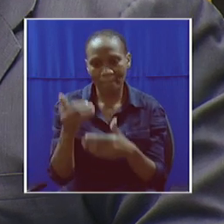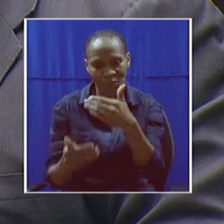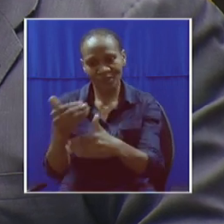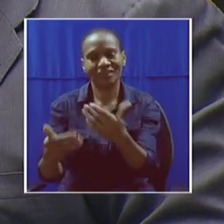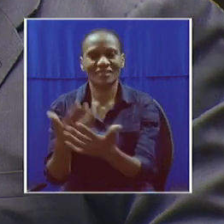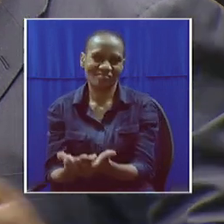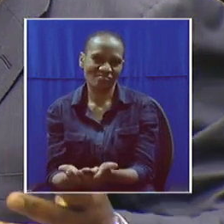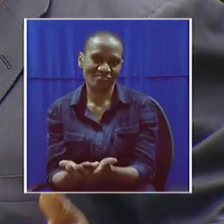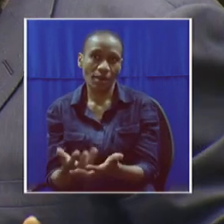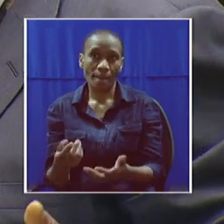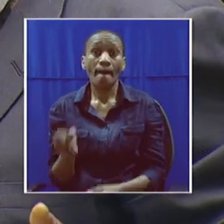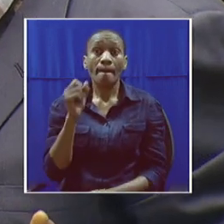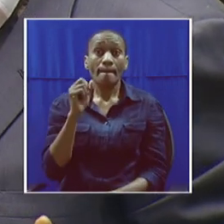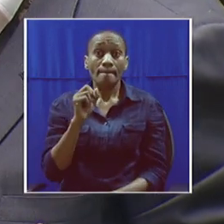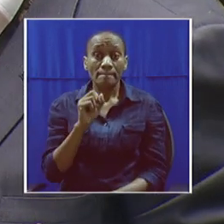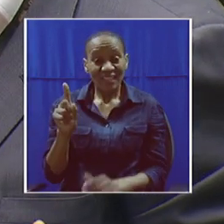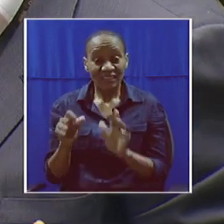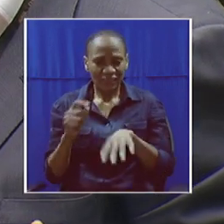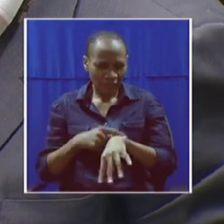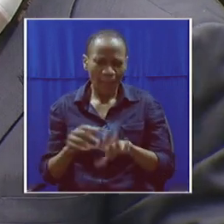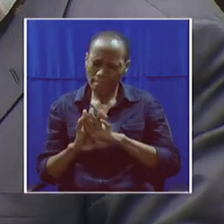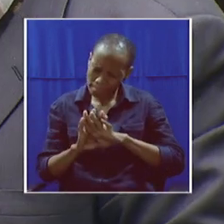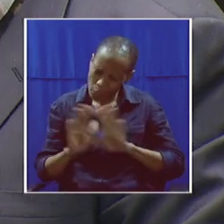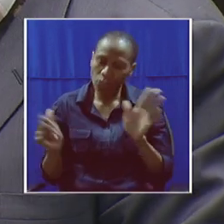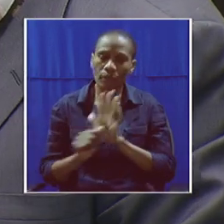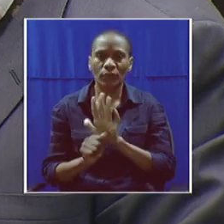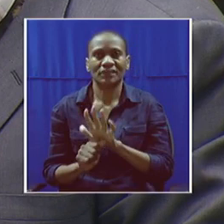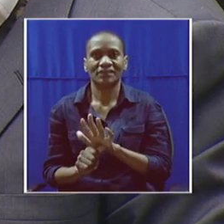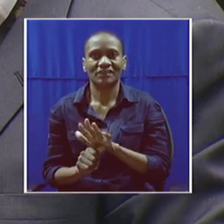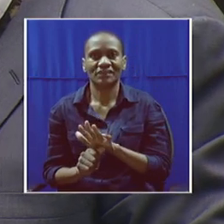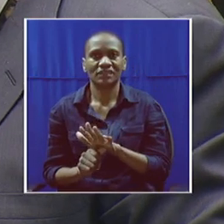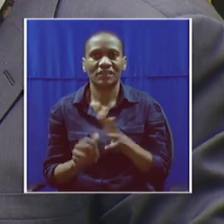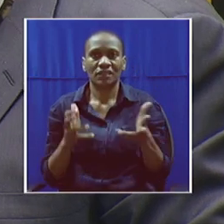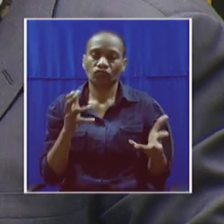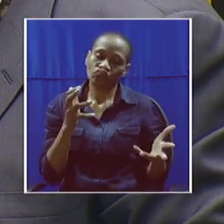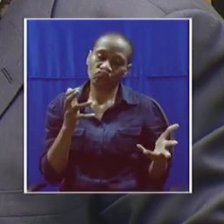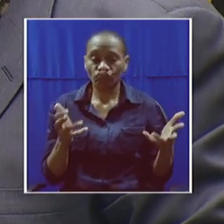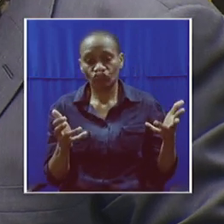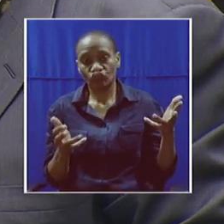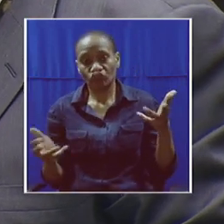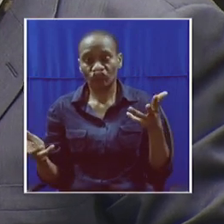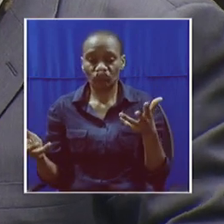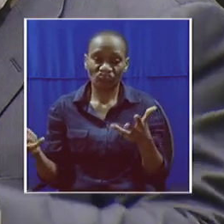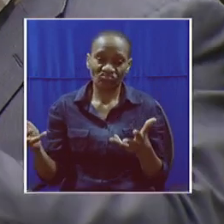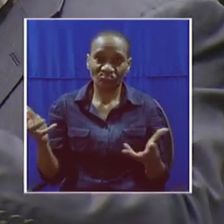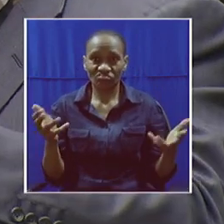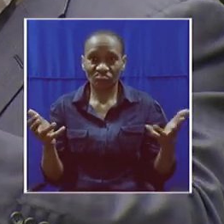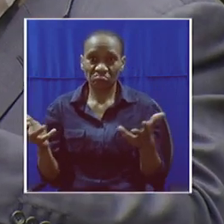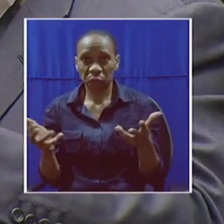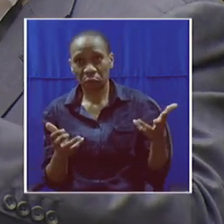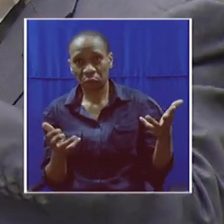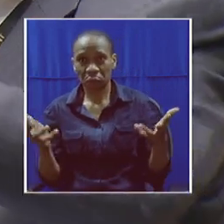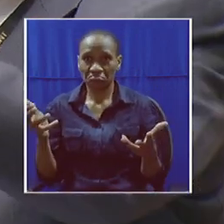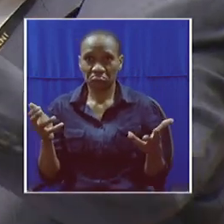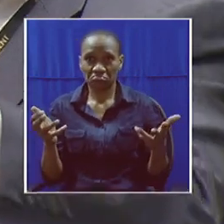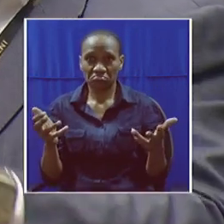processes but time of the essence um and some things